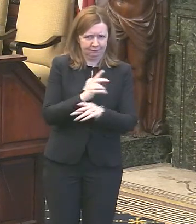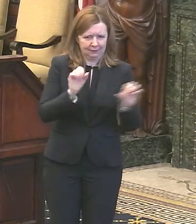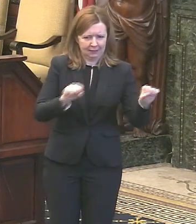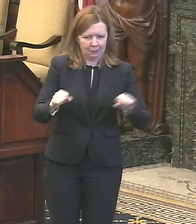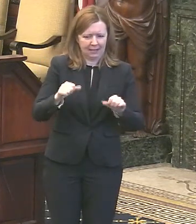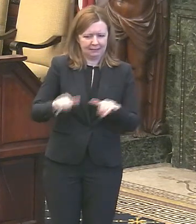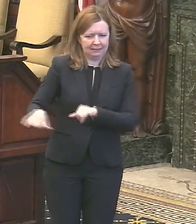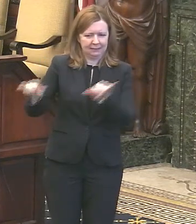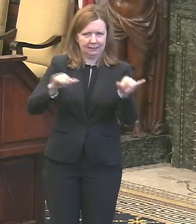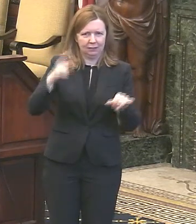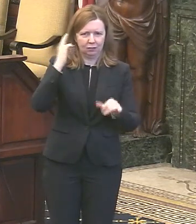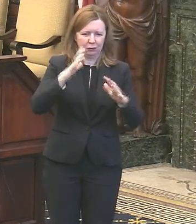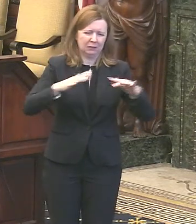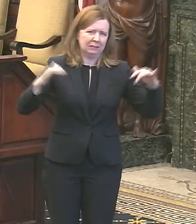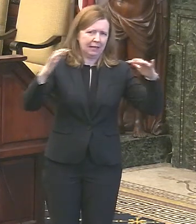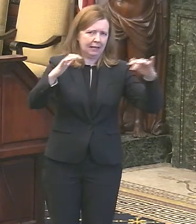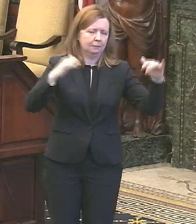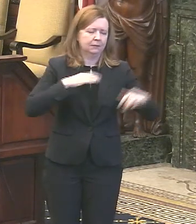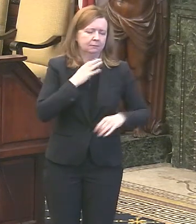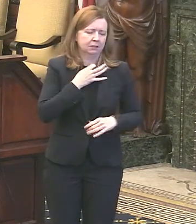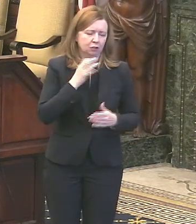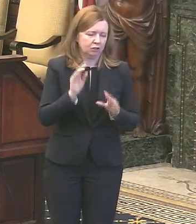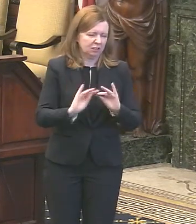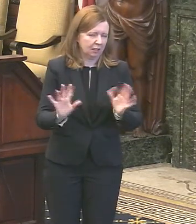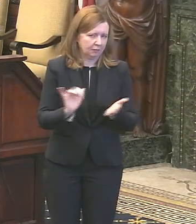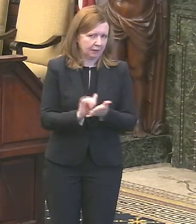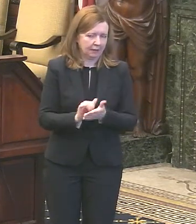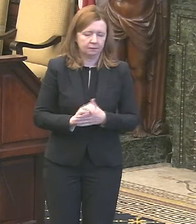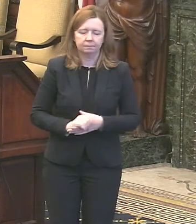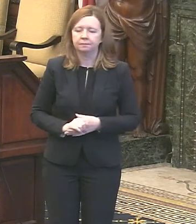for venues like stadiums, so I was just wondering if I can get that clarified.